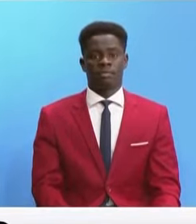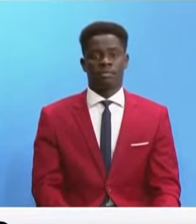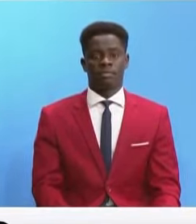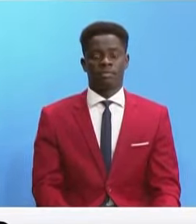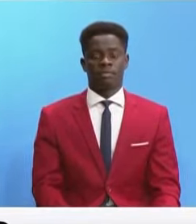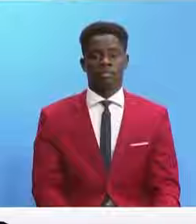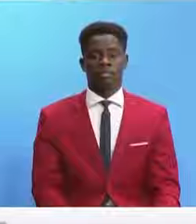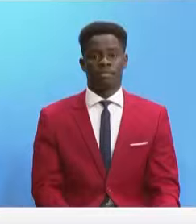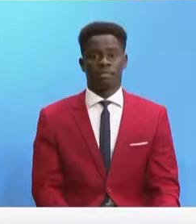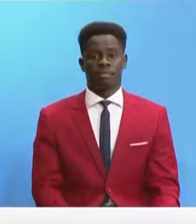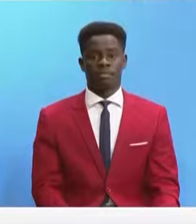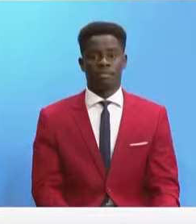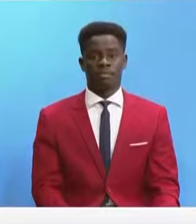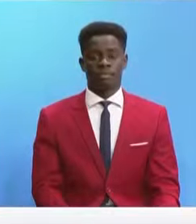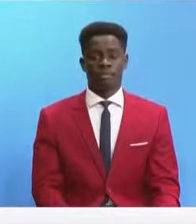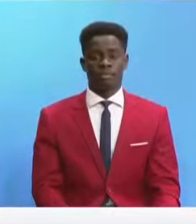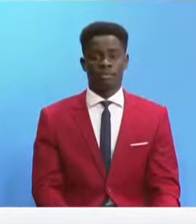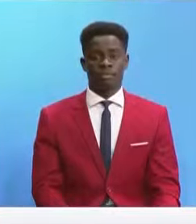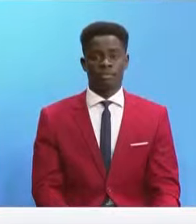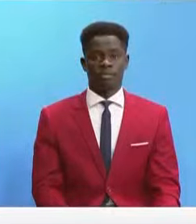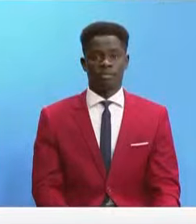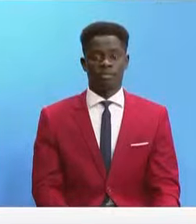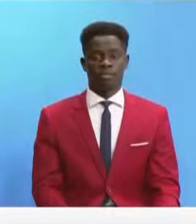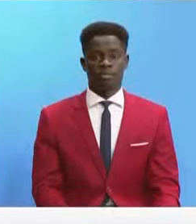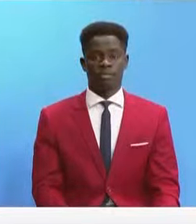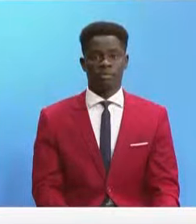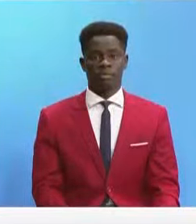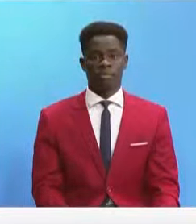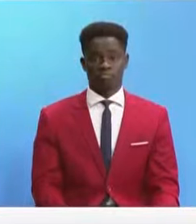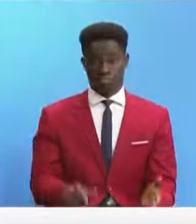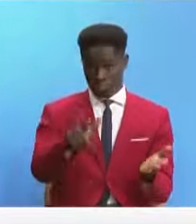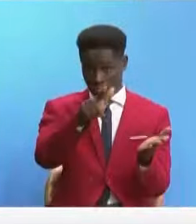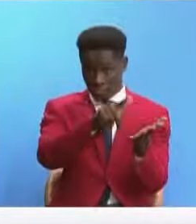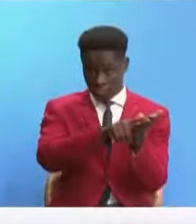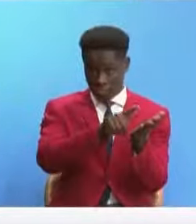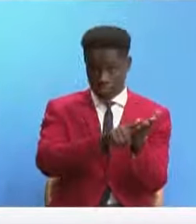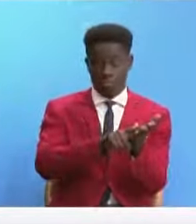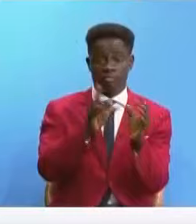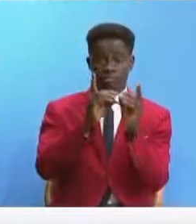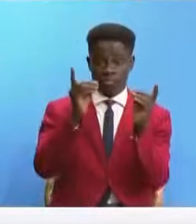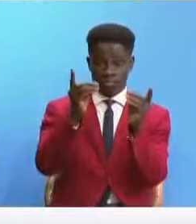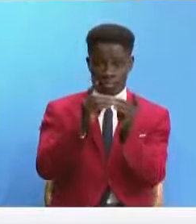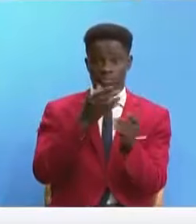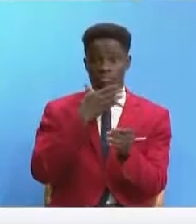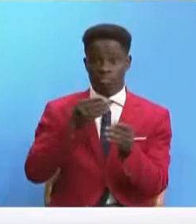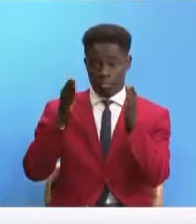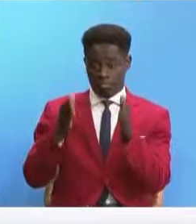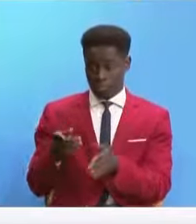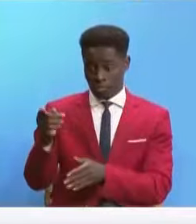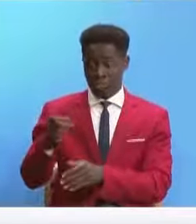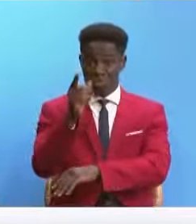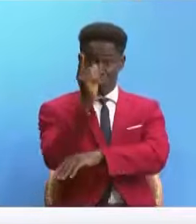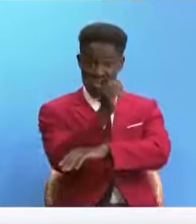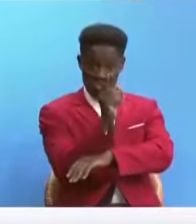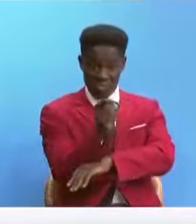guidelines from the examination. Meanwhile, Lusaka District Commissioner Rosa Zulu has warned teachers in Lusaka to